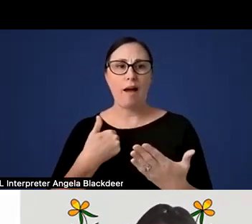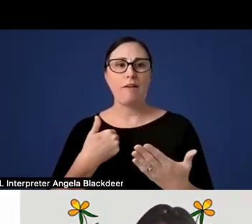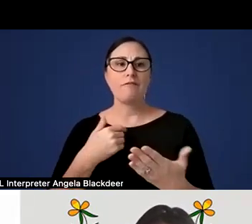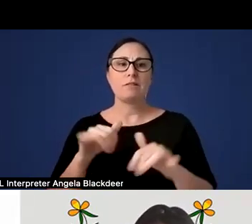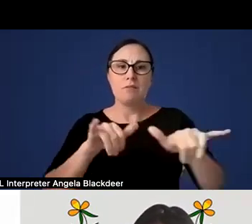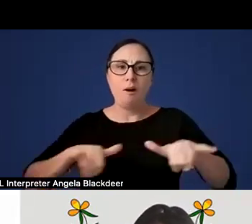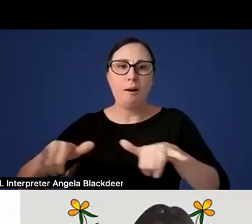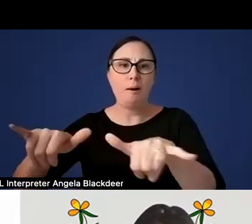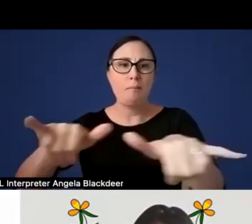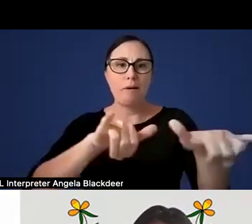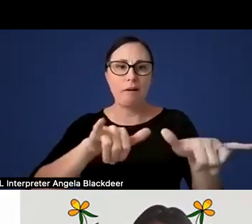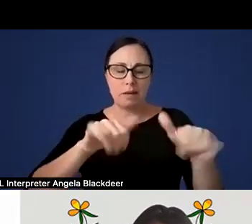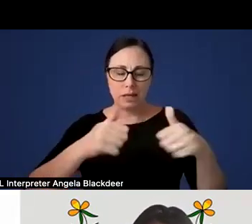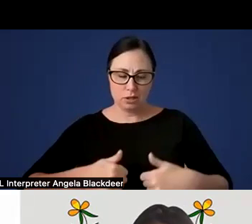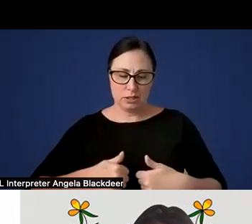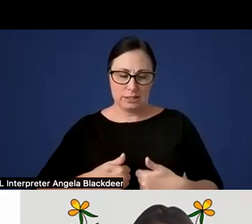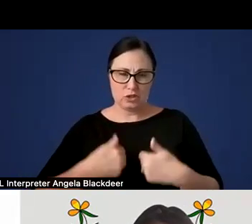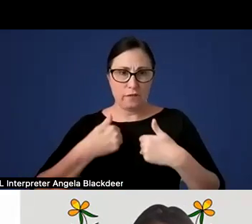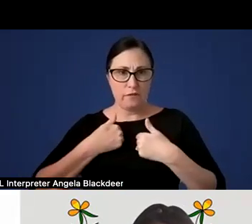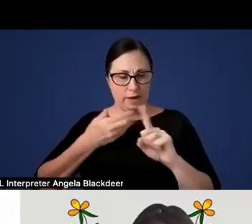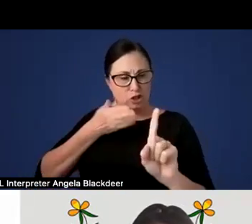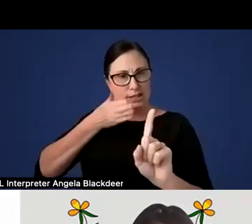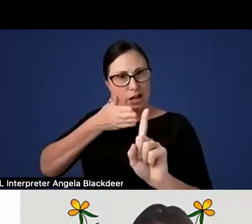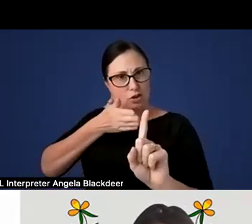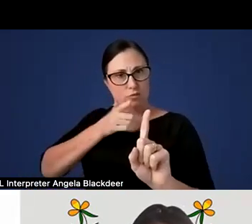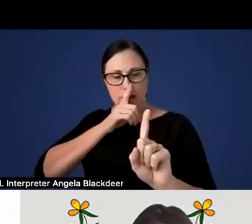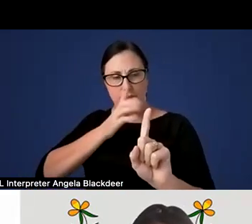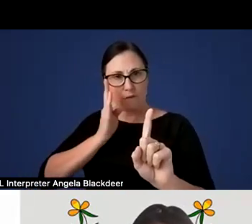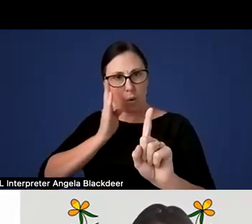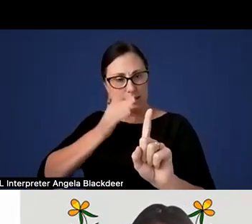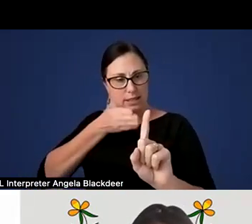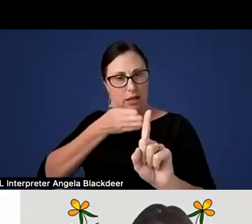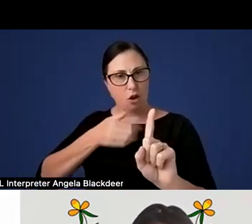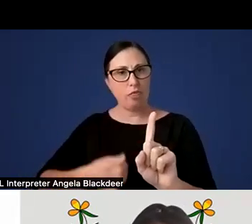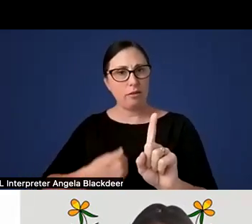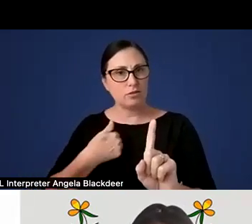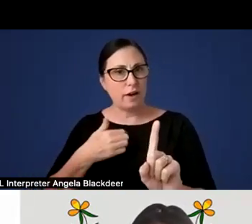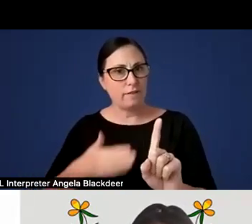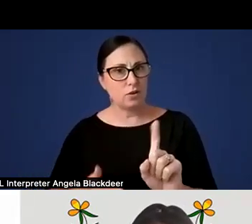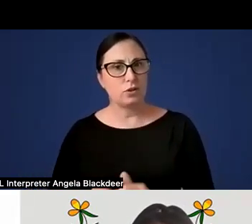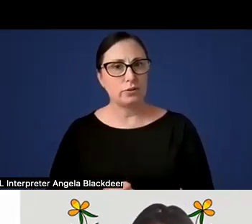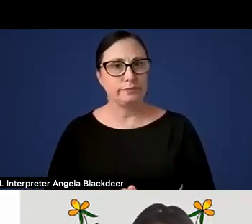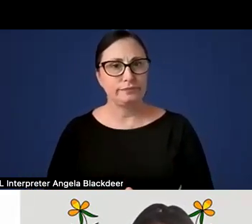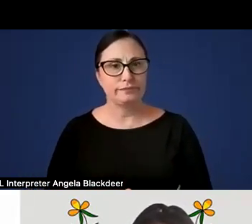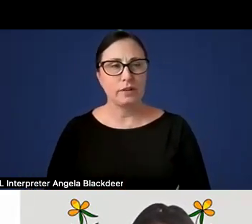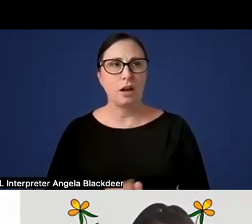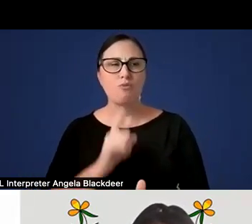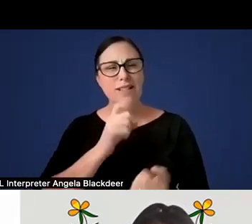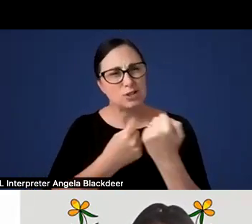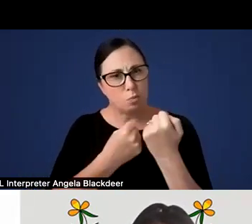centered and really engaging in this meaningful dialogue about what it means to support folks who are having